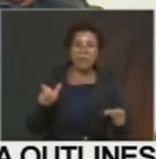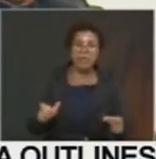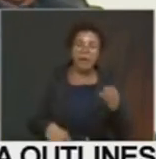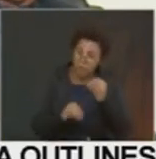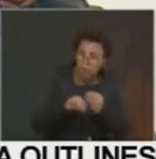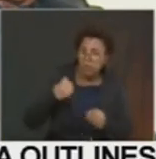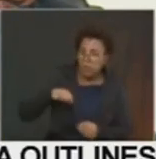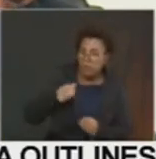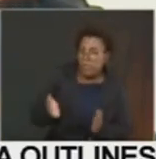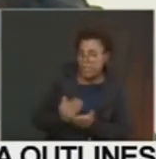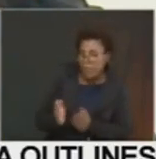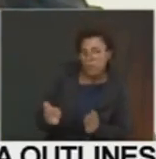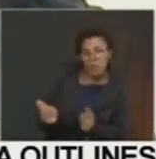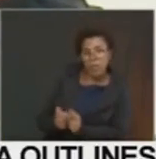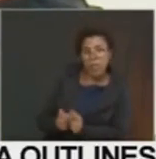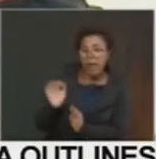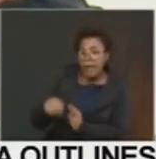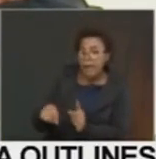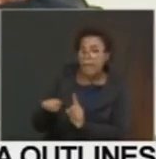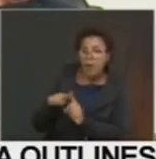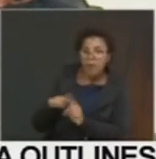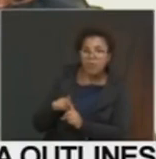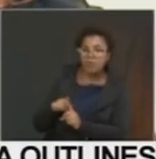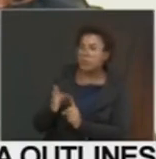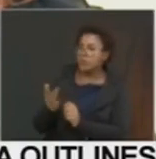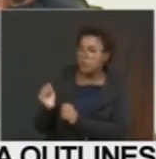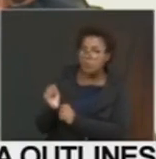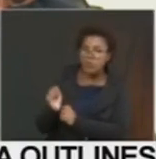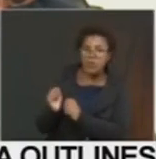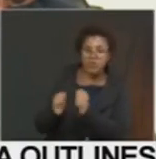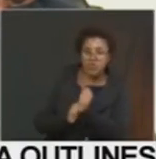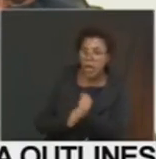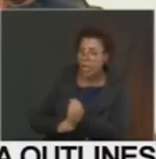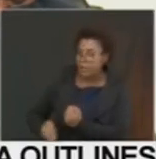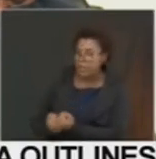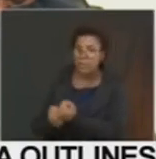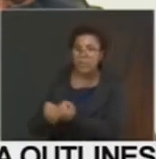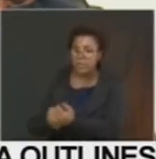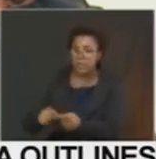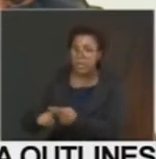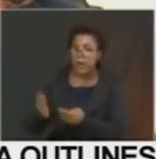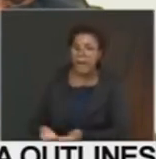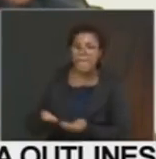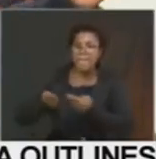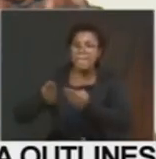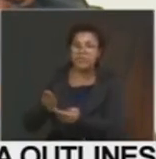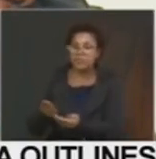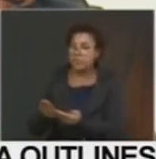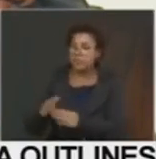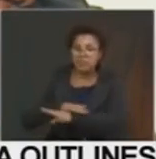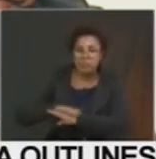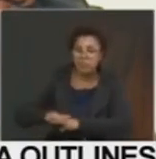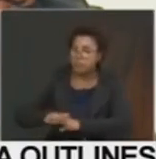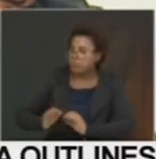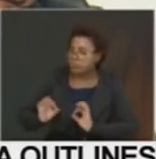municipality, the positive trajectory of investing in infrastructure and providing basic services. There was a period in